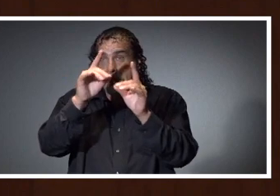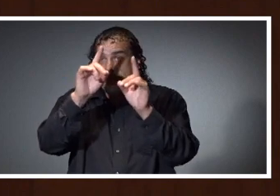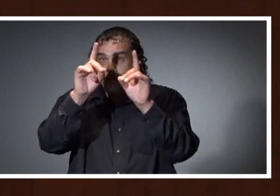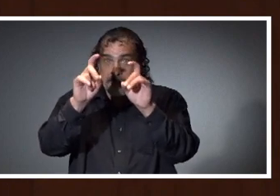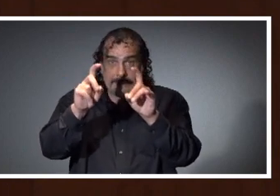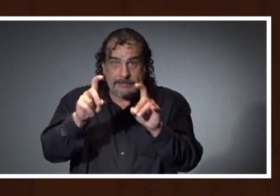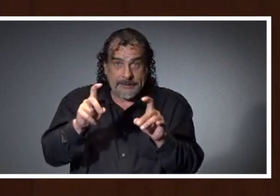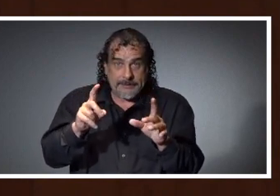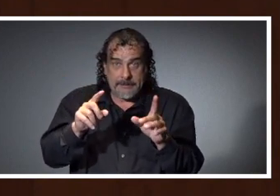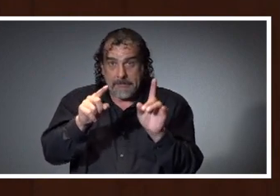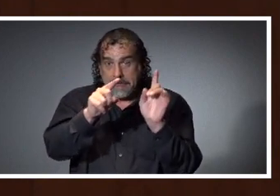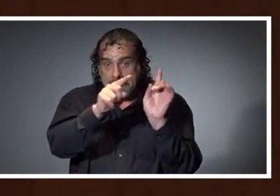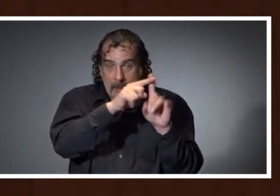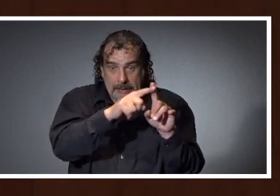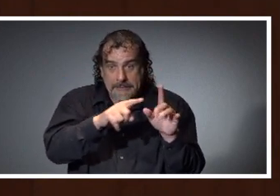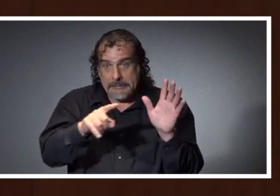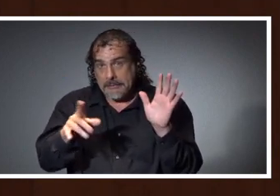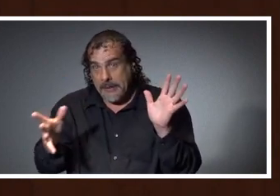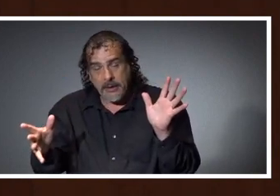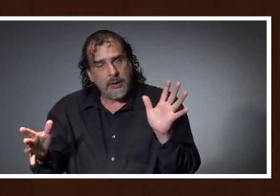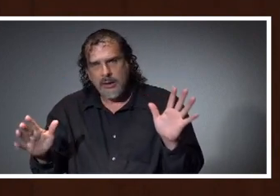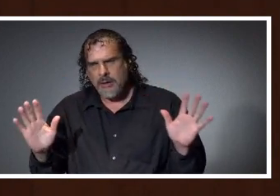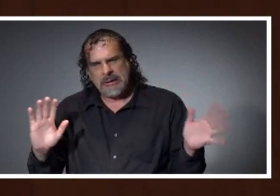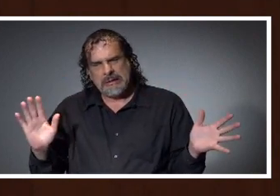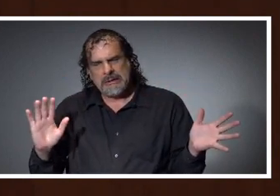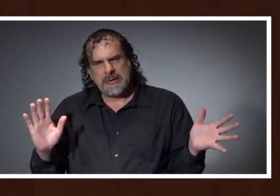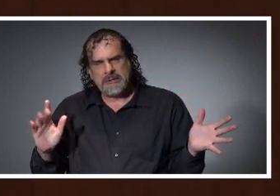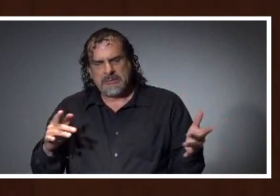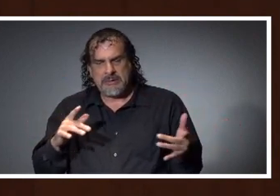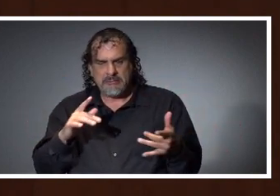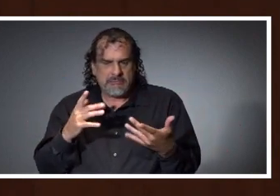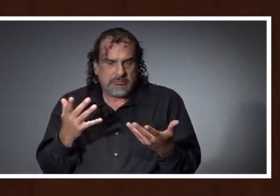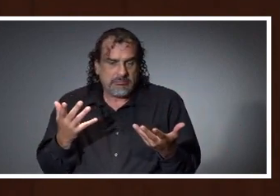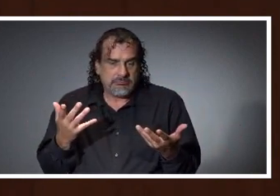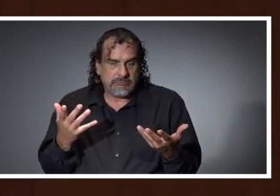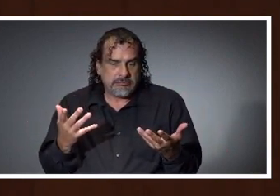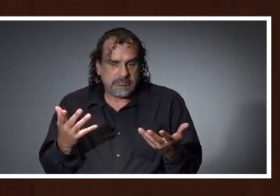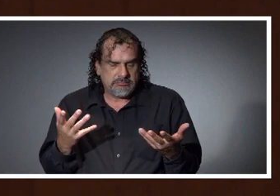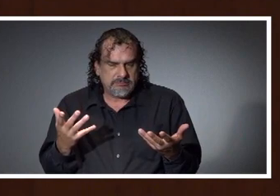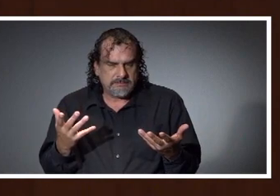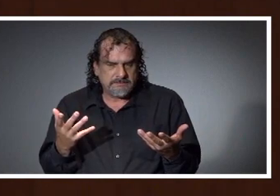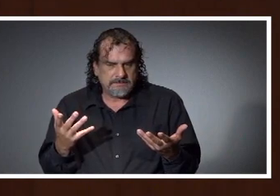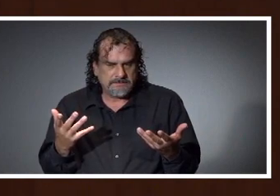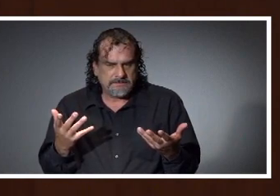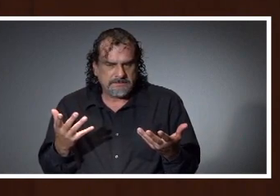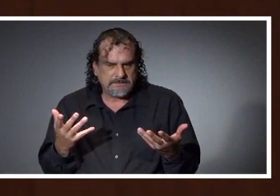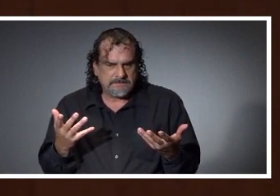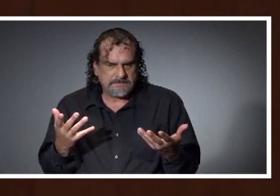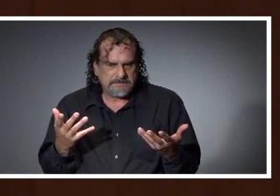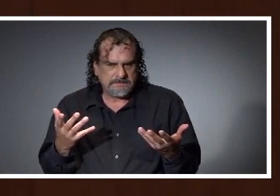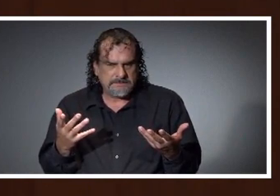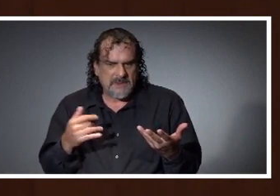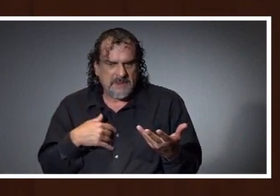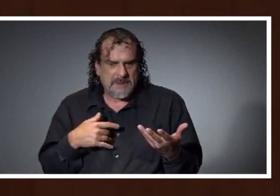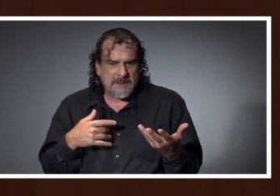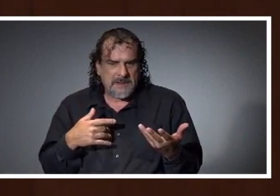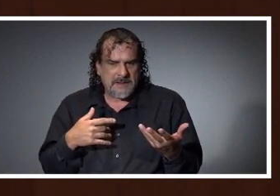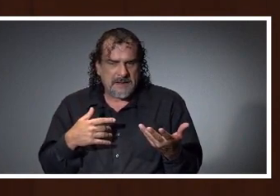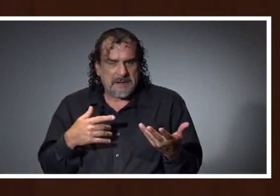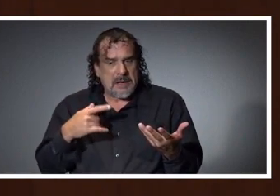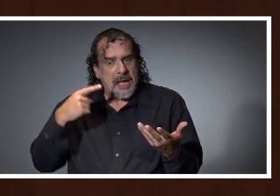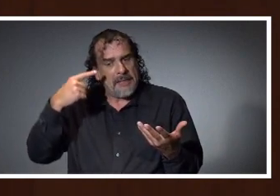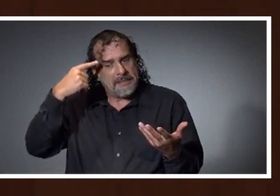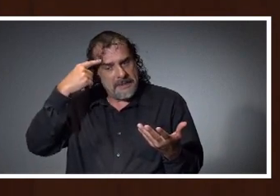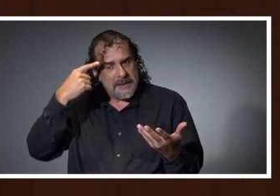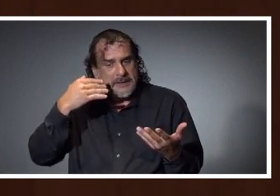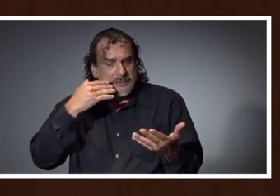The percent positive will reflect that somewhat as well if people are only going in if they're getting sick. So I think it's a good sign